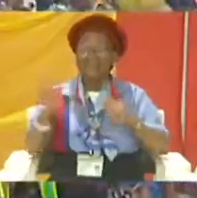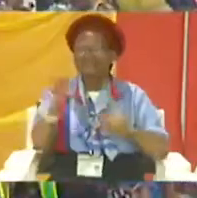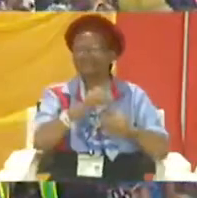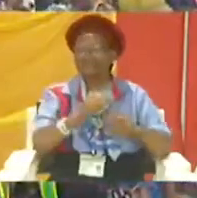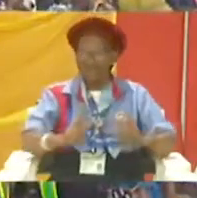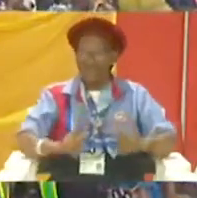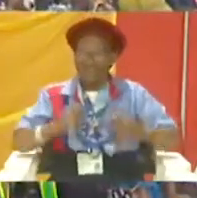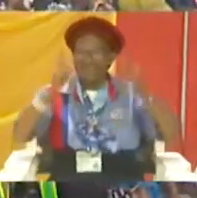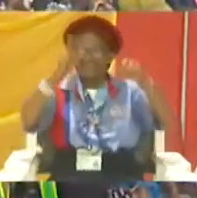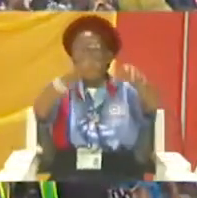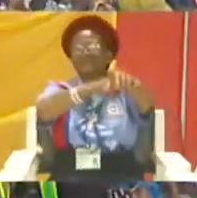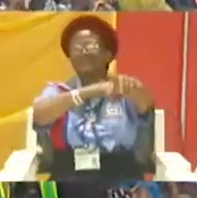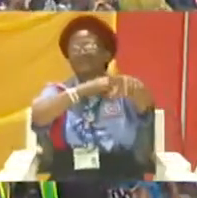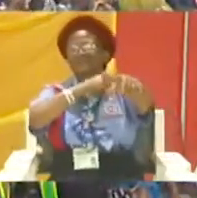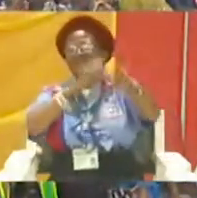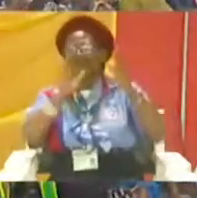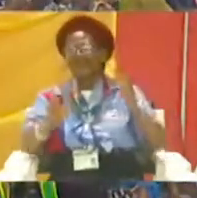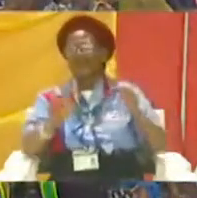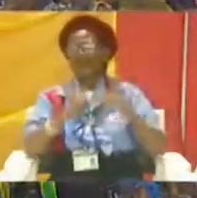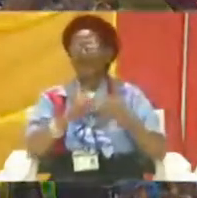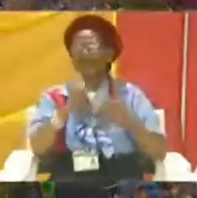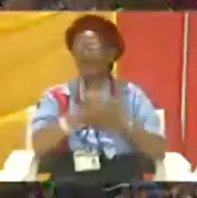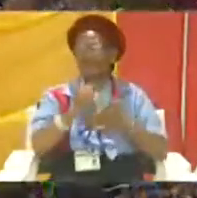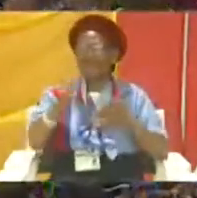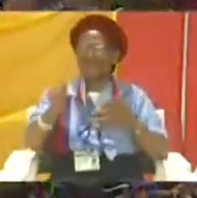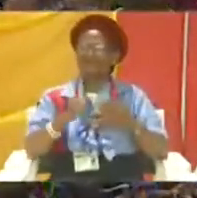ojo aye e.